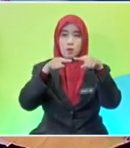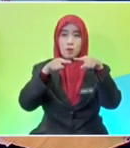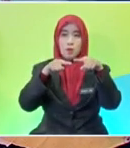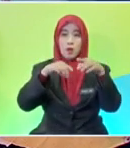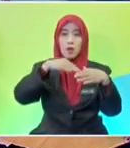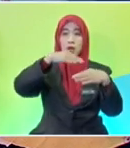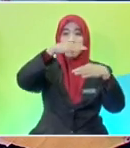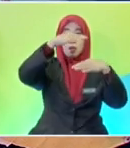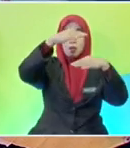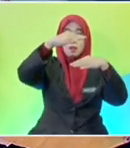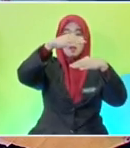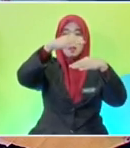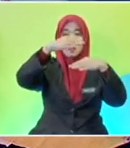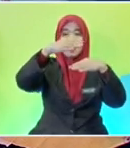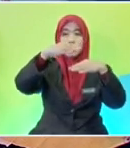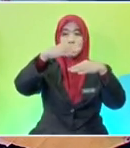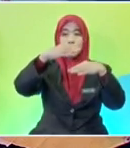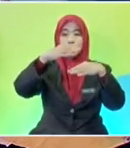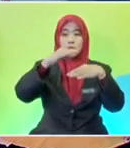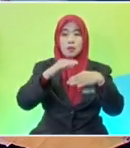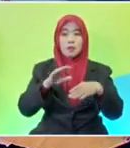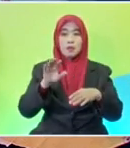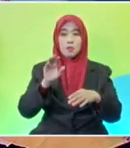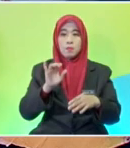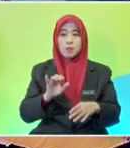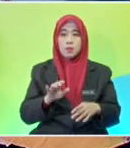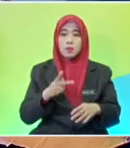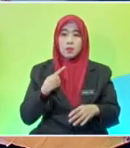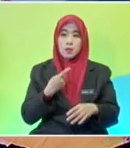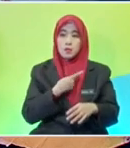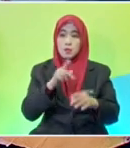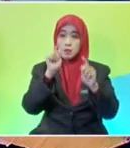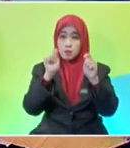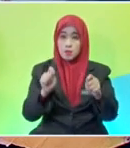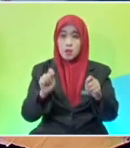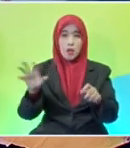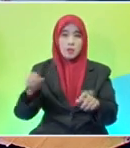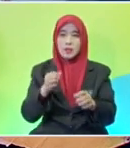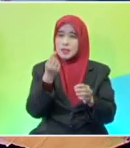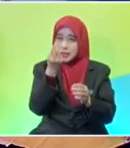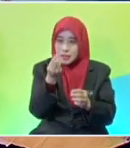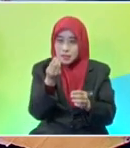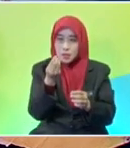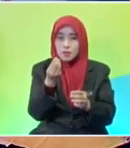one, we must make it lesser. We must take lesser. That's okay. If you see the wider, when it's bigger,